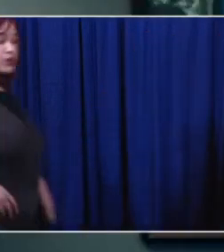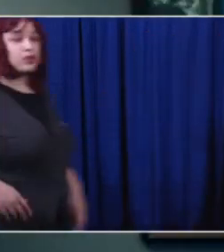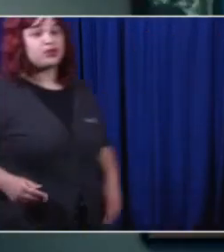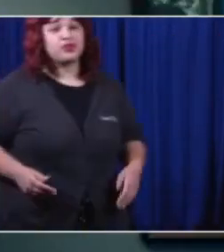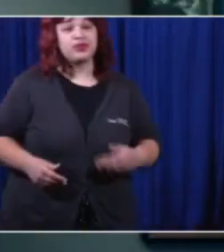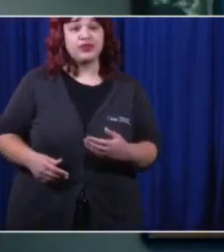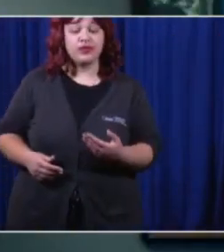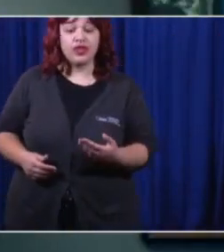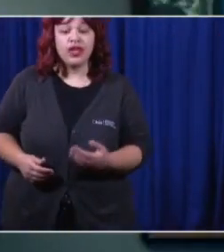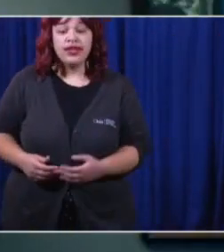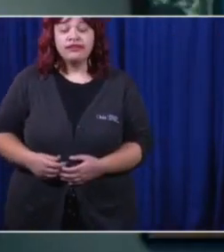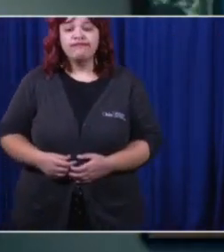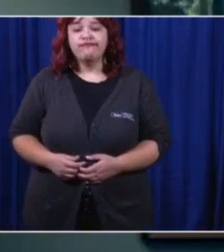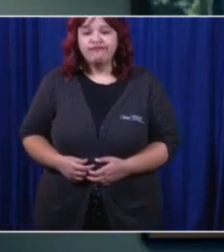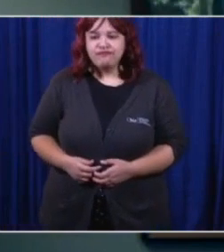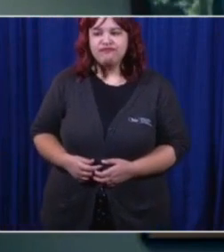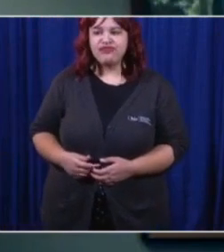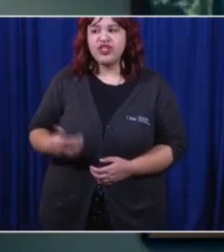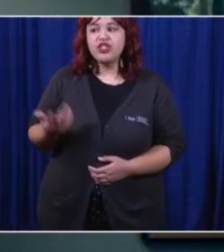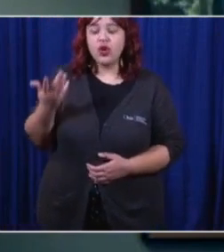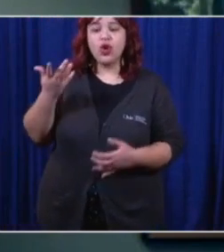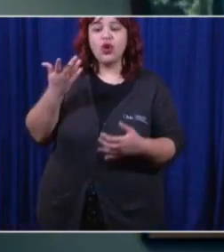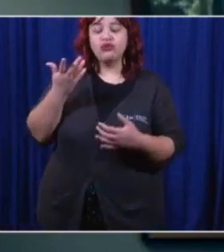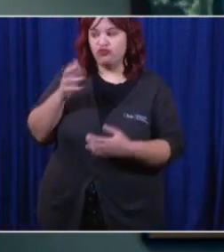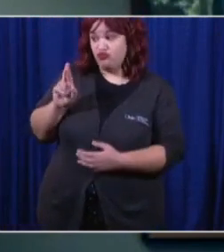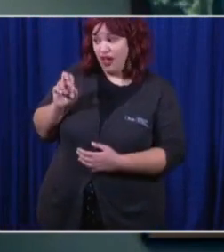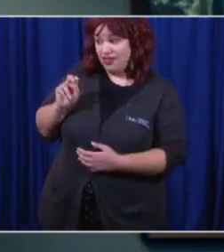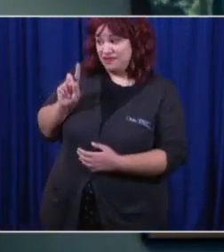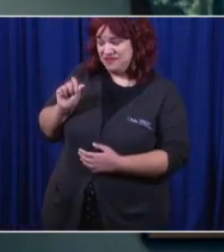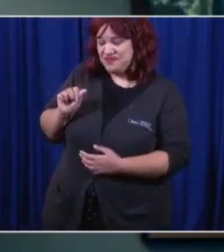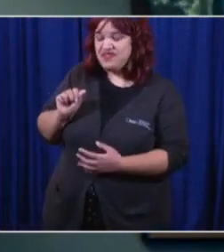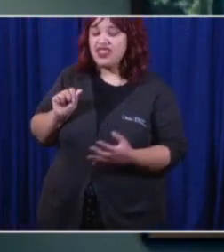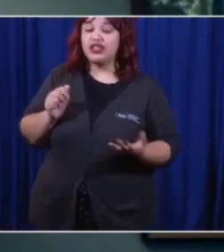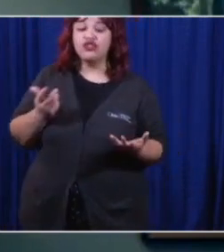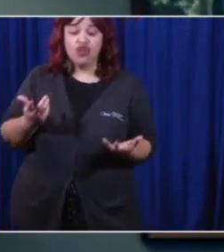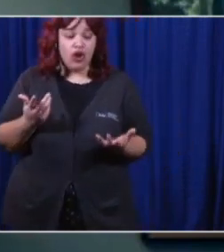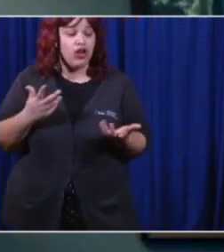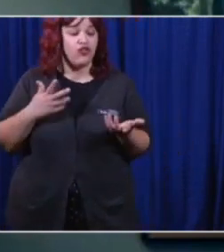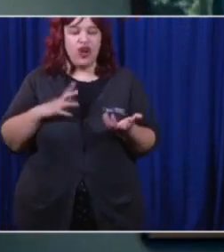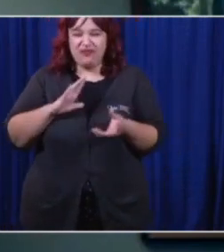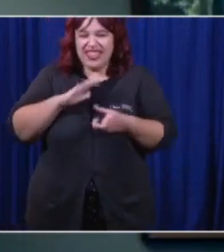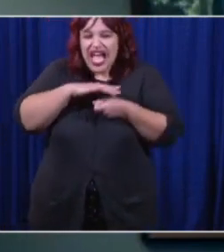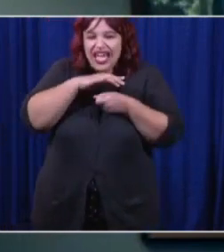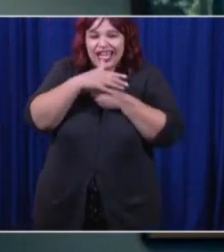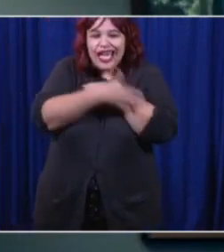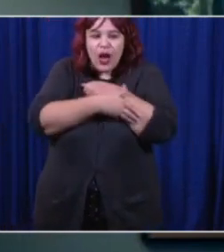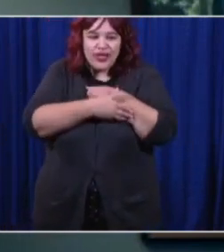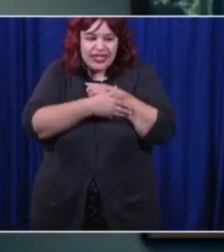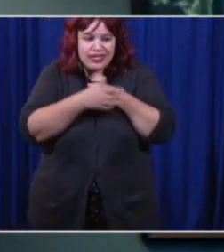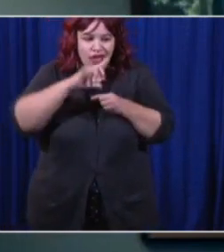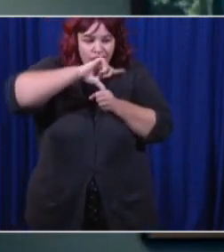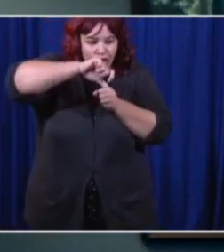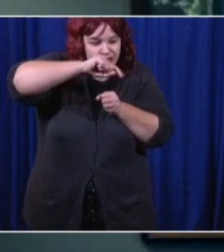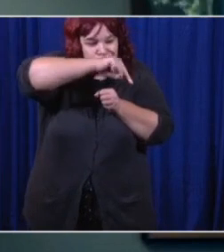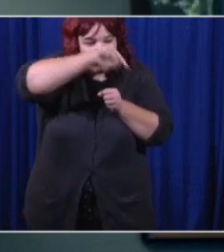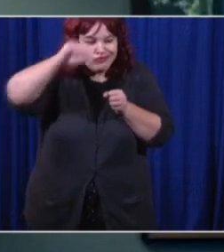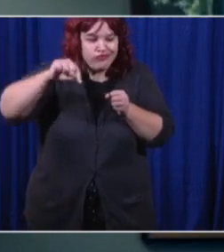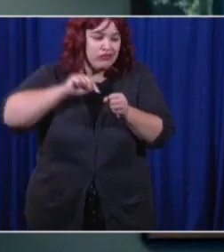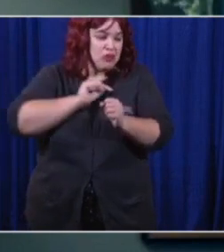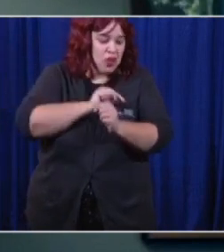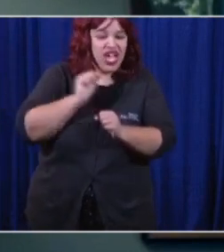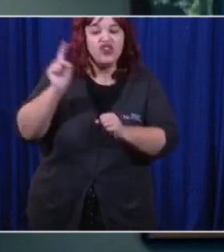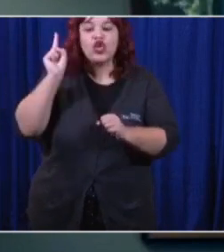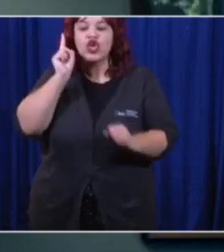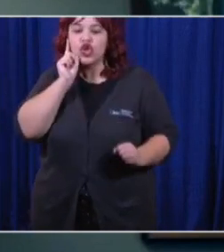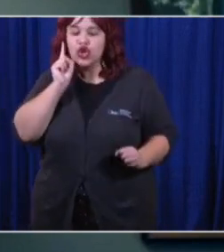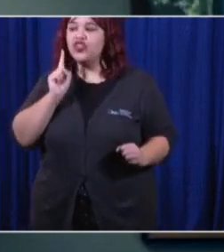counties surrounding us is that because we have had the foresight of being able to prepare for this, they have been able to take some existing space and convert